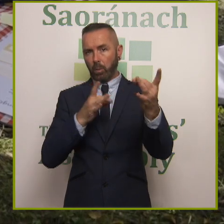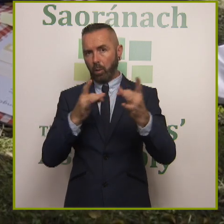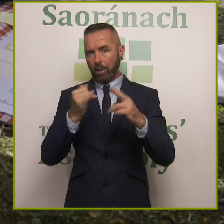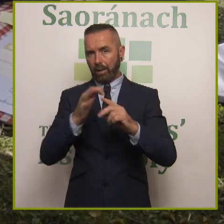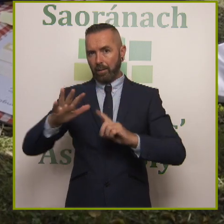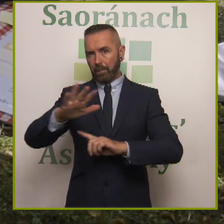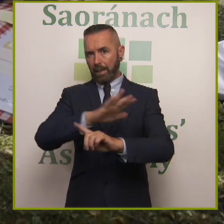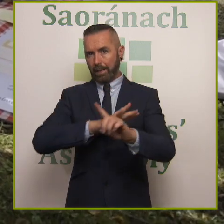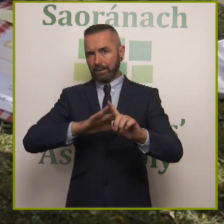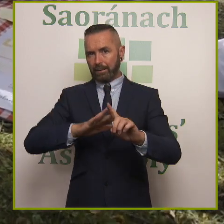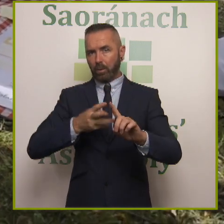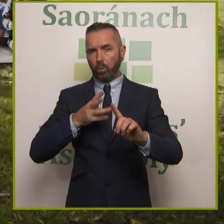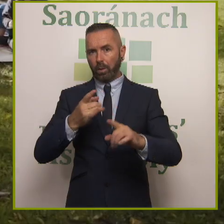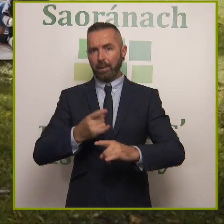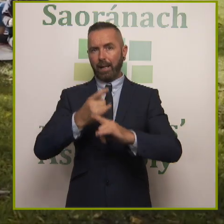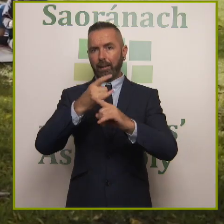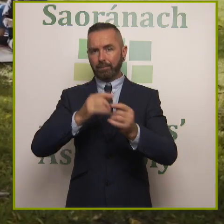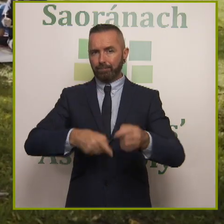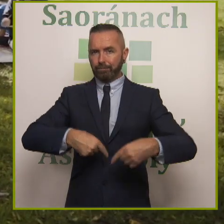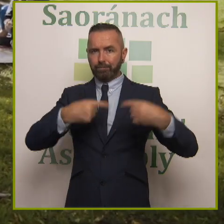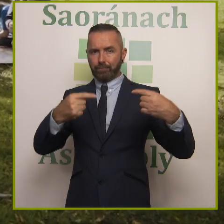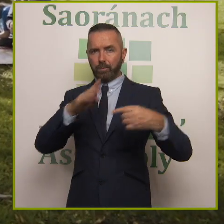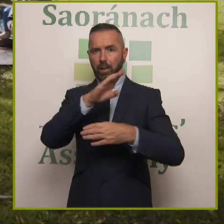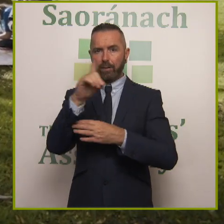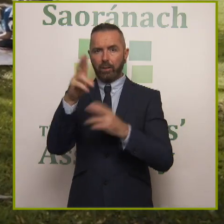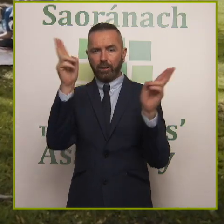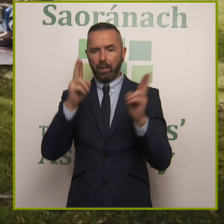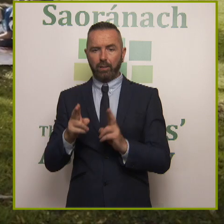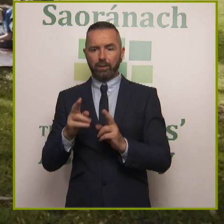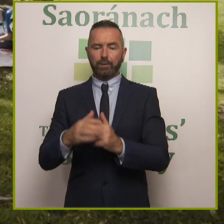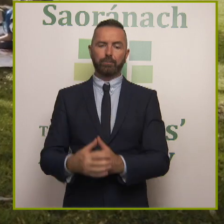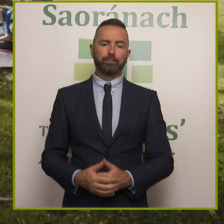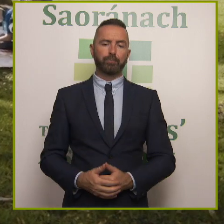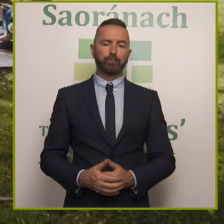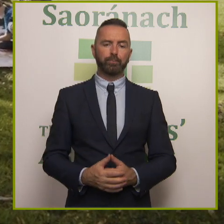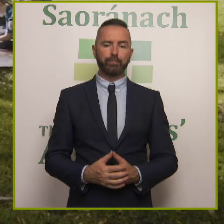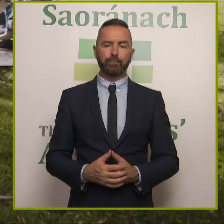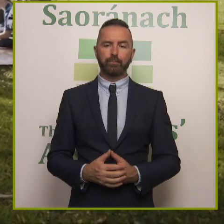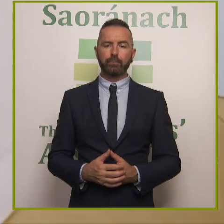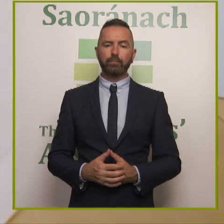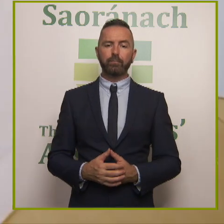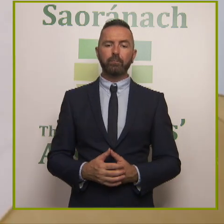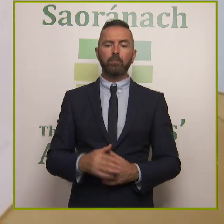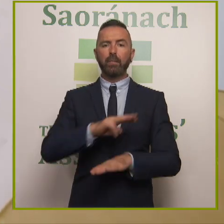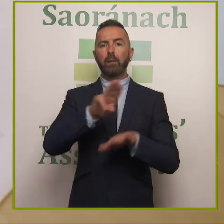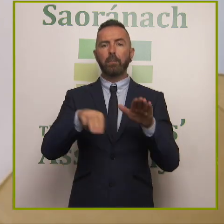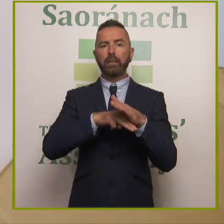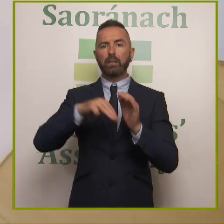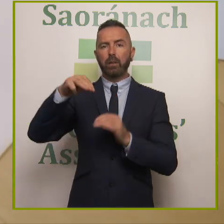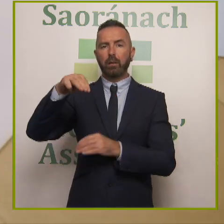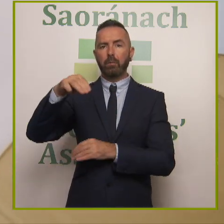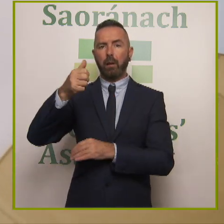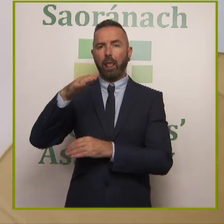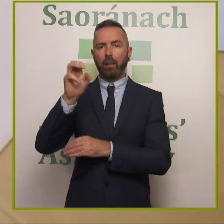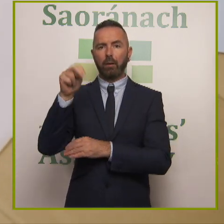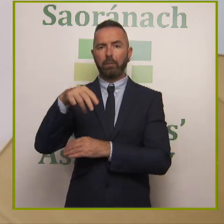places are helped to tackle biodiversity loss. Minister Malcolm Noonan joined us at the end